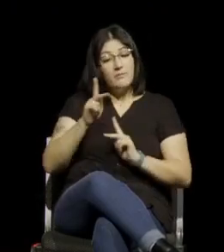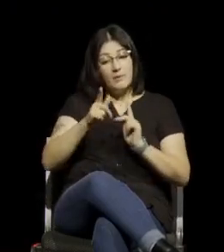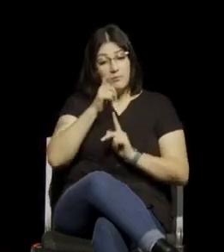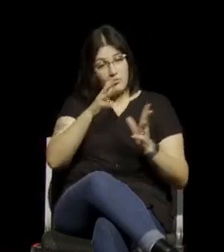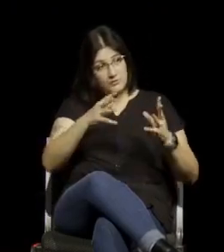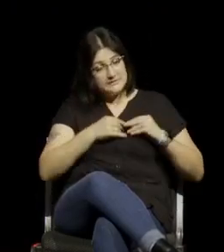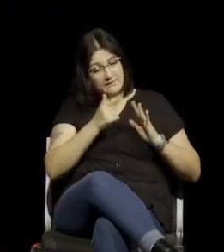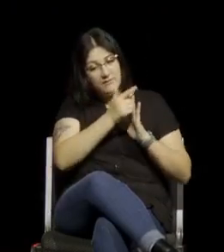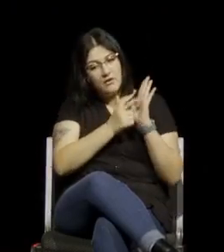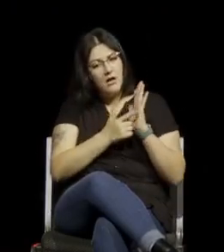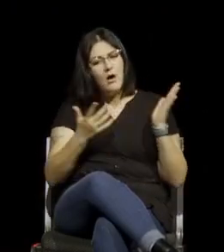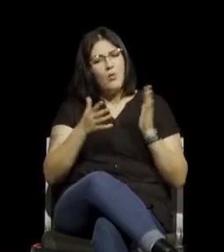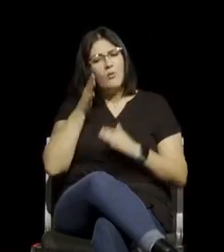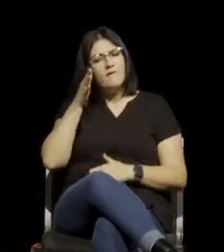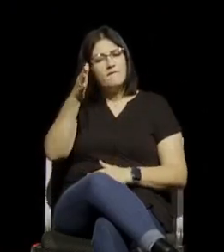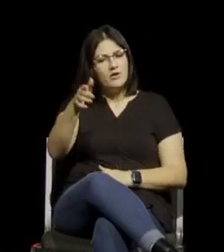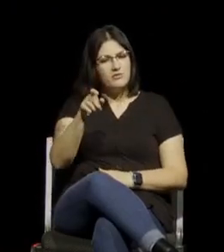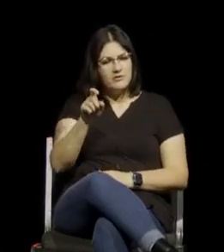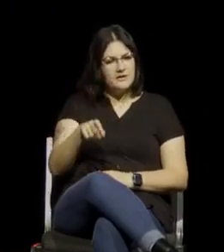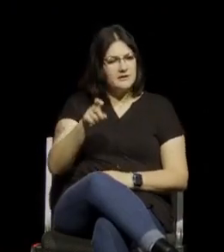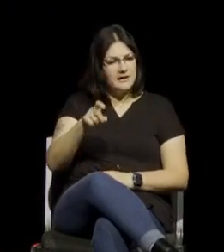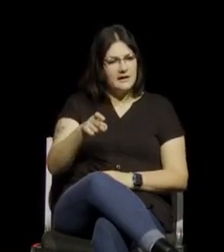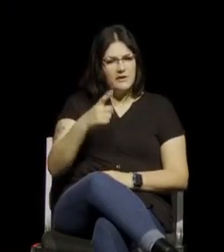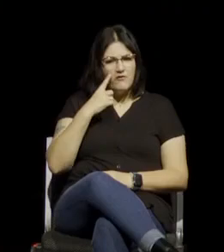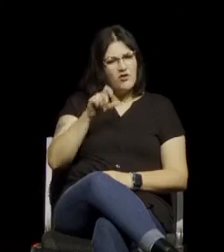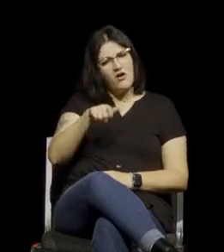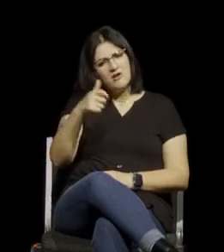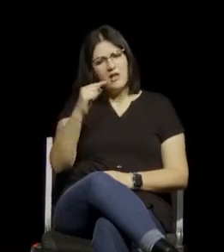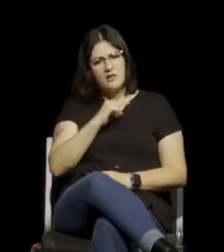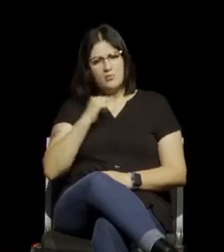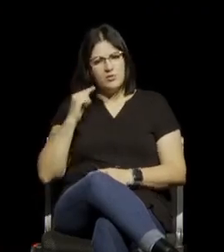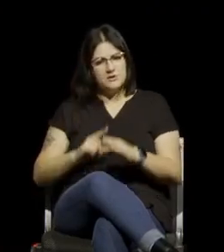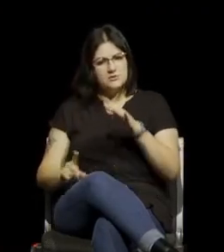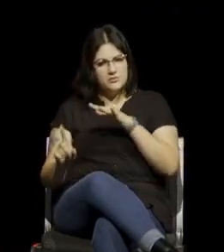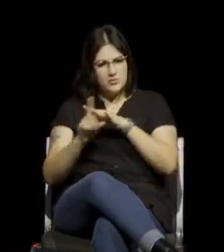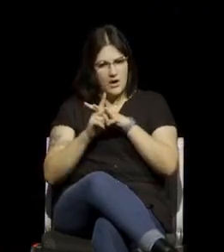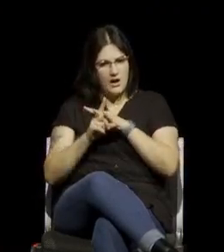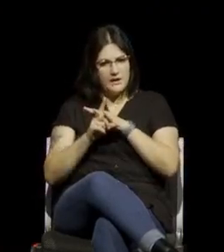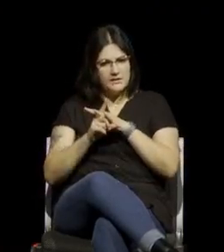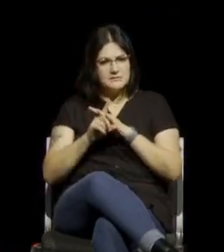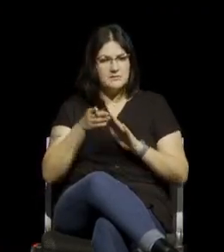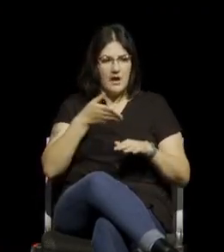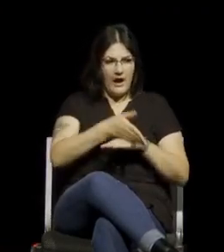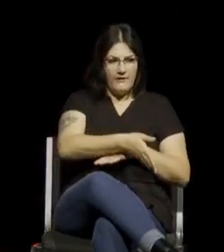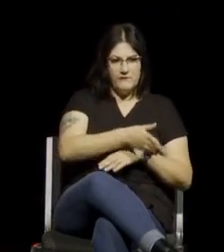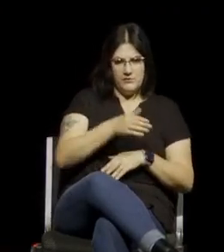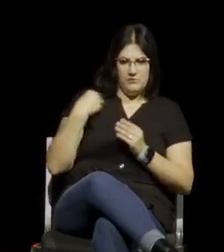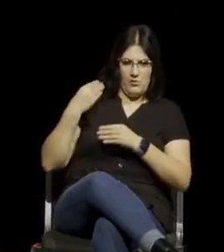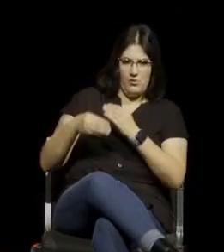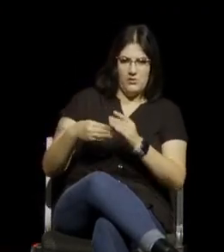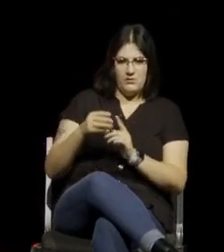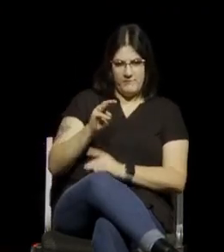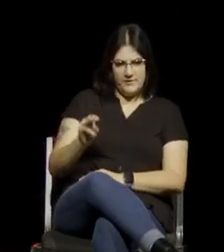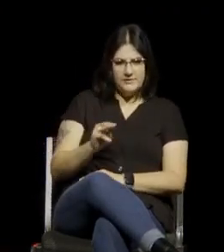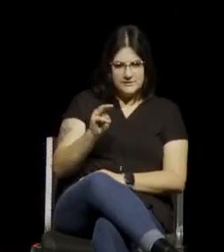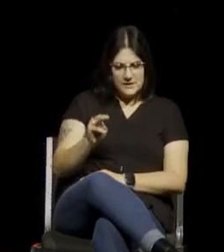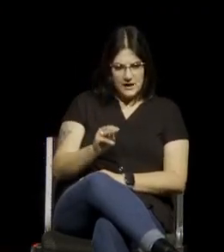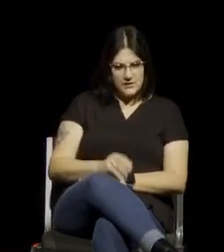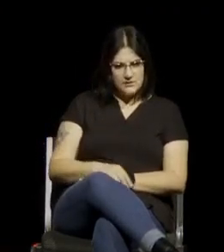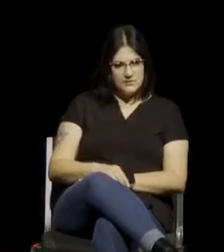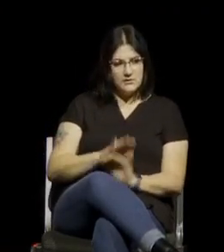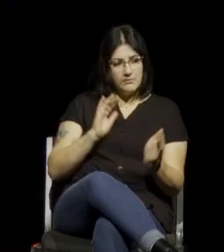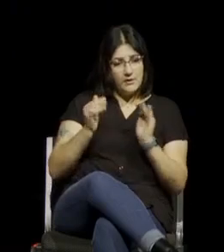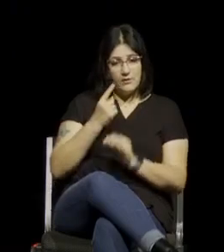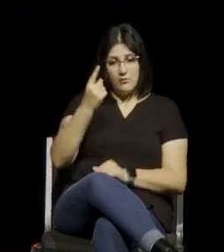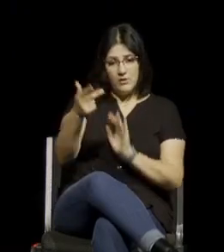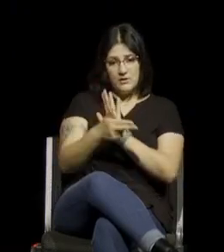law, what further need would there have been for another priest to arise after the order of Melchizedek, rather than one